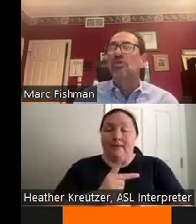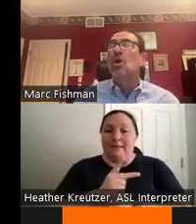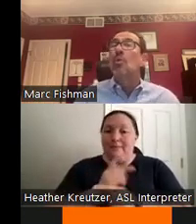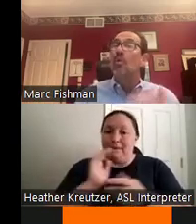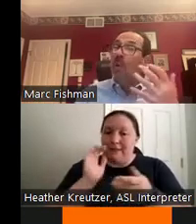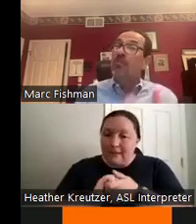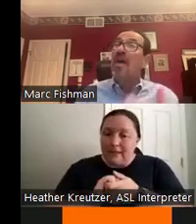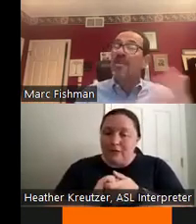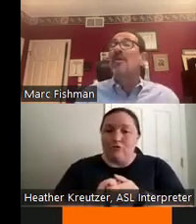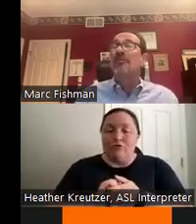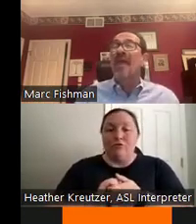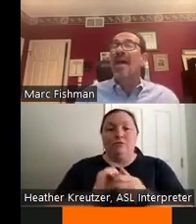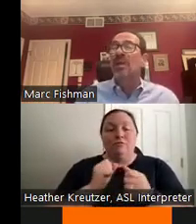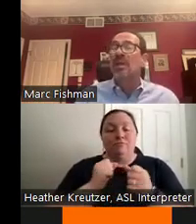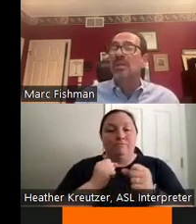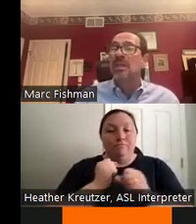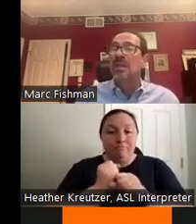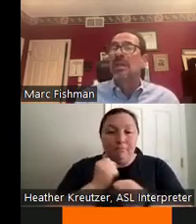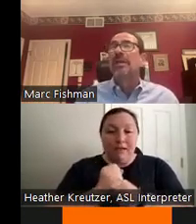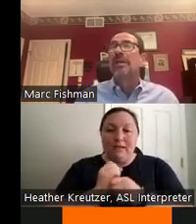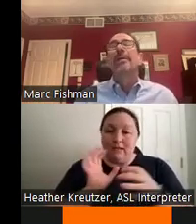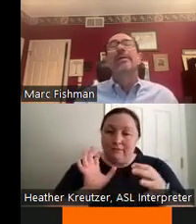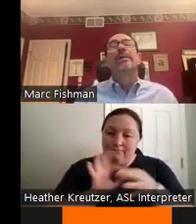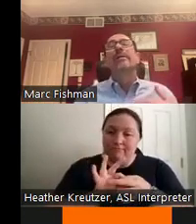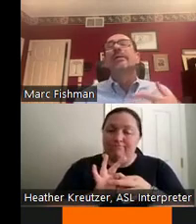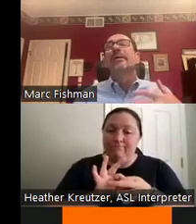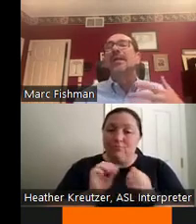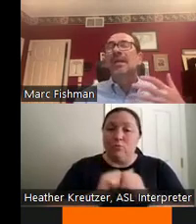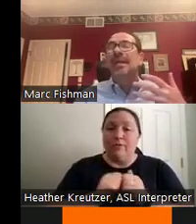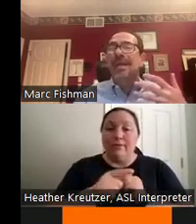the alliance with both them and their families,